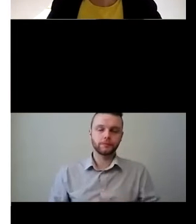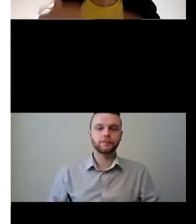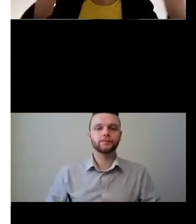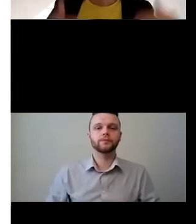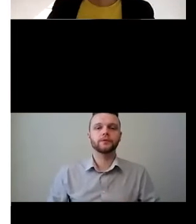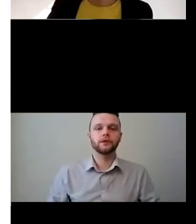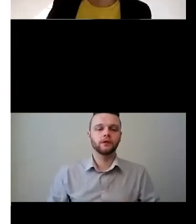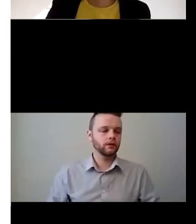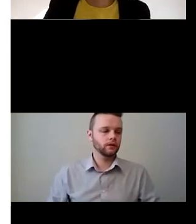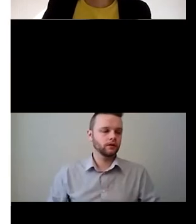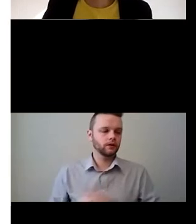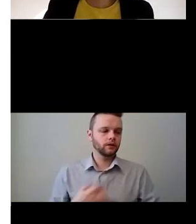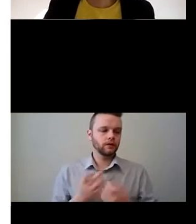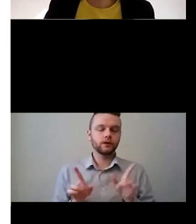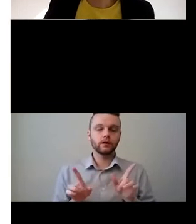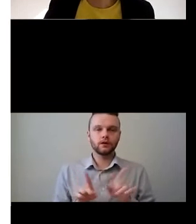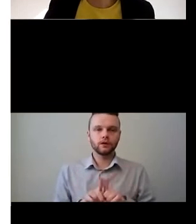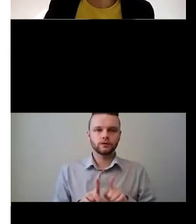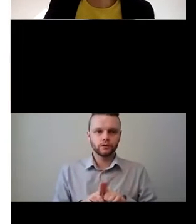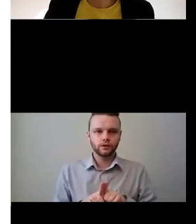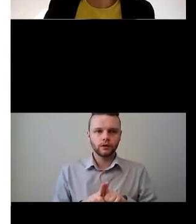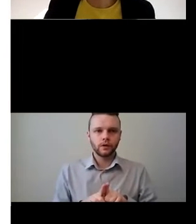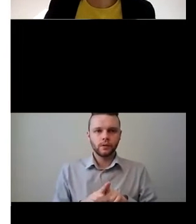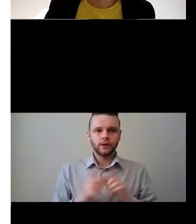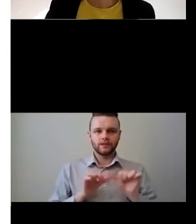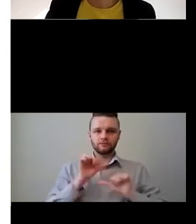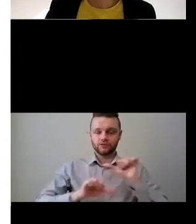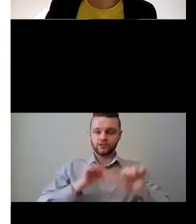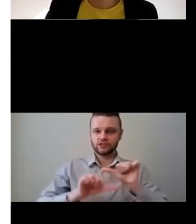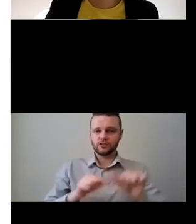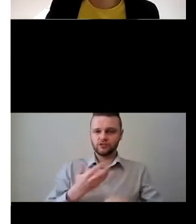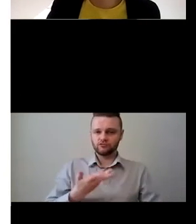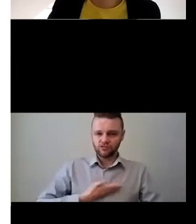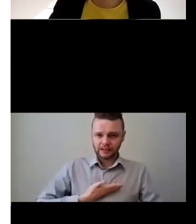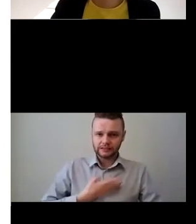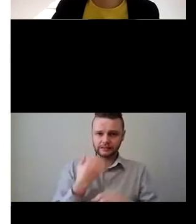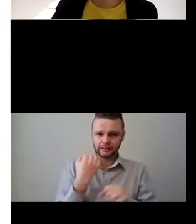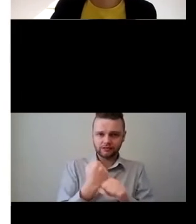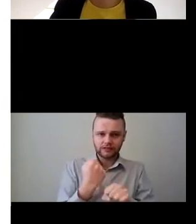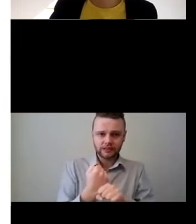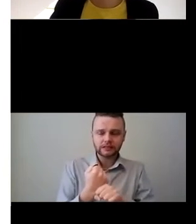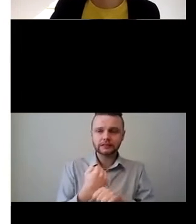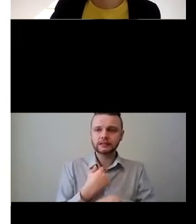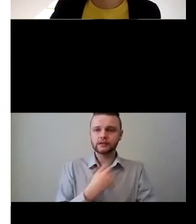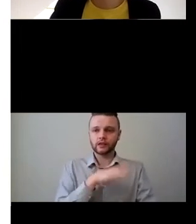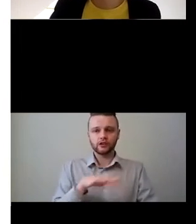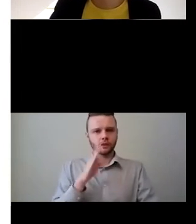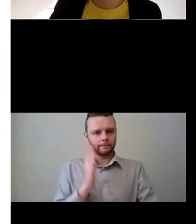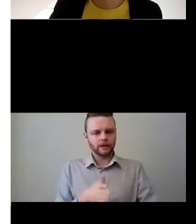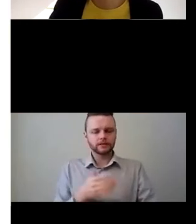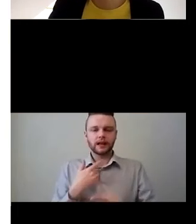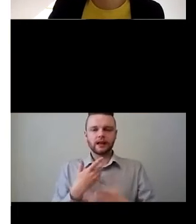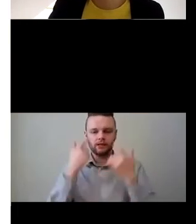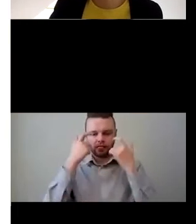Then obviously we have a set of procedural rights and guarantees. The children have to have access to legal assistance and to